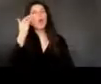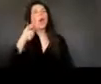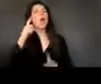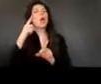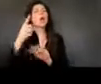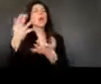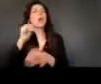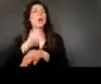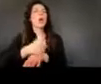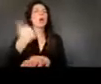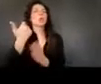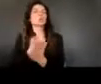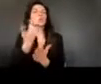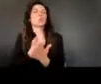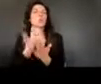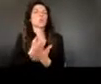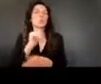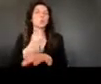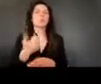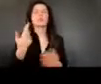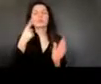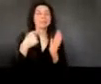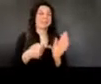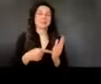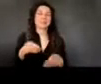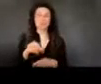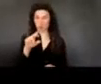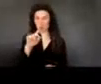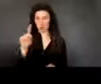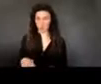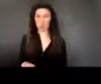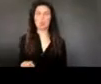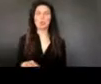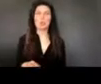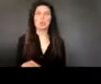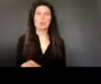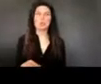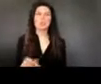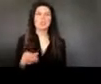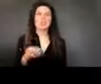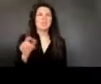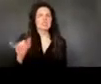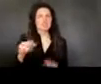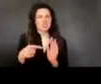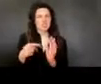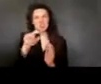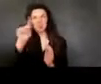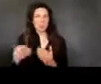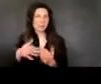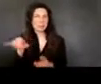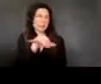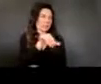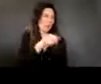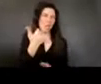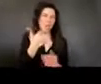else. So specifically in Detroit, which follows the sort of trajectory of most modern cities,